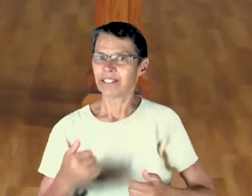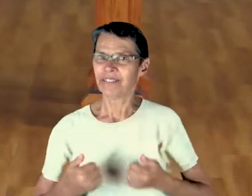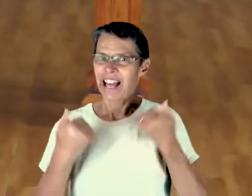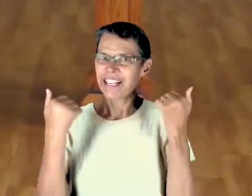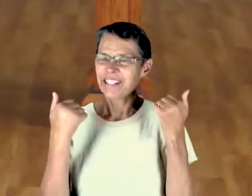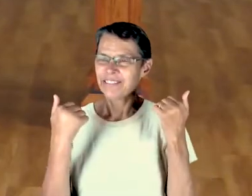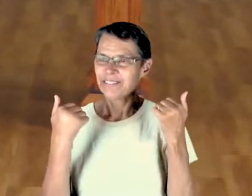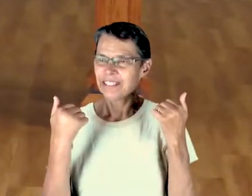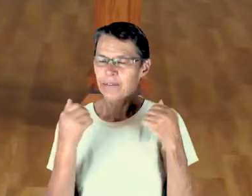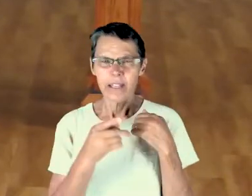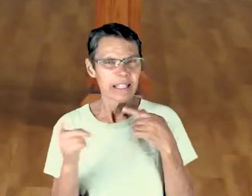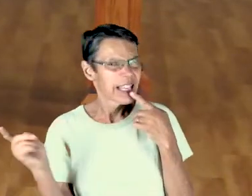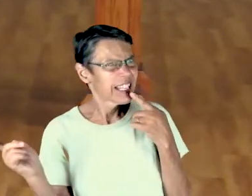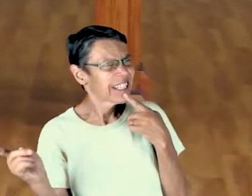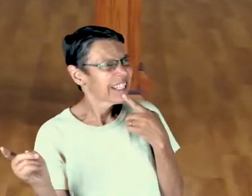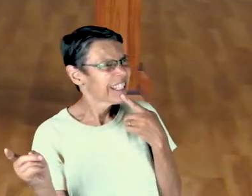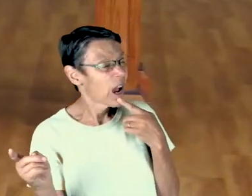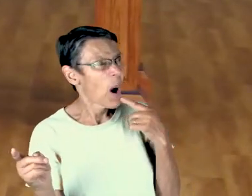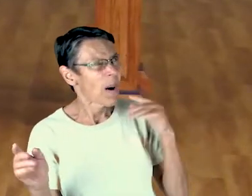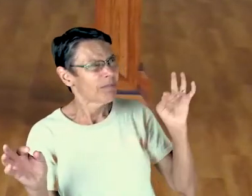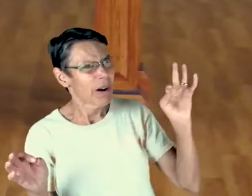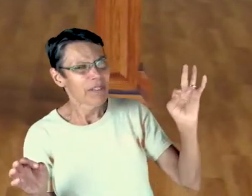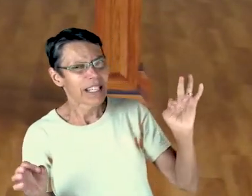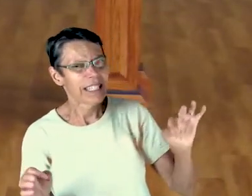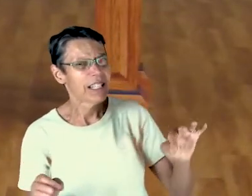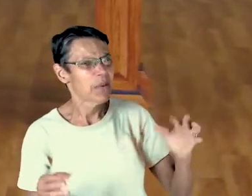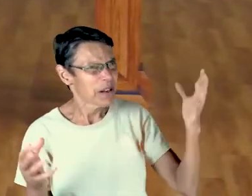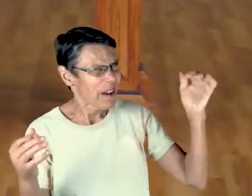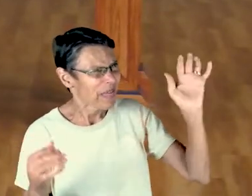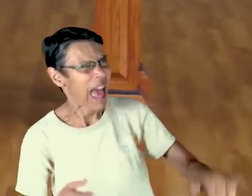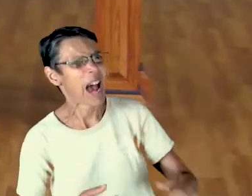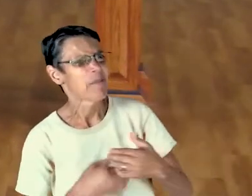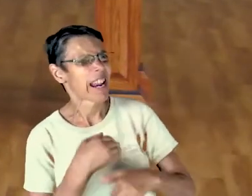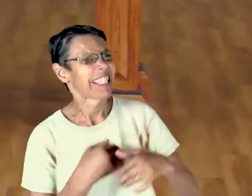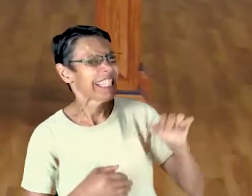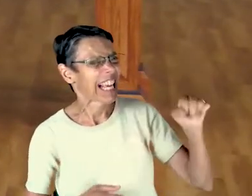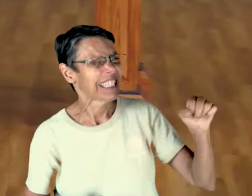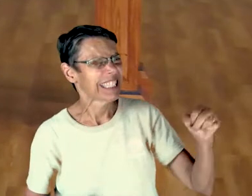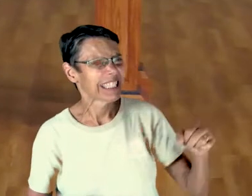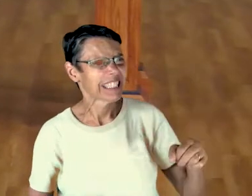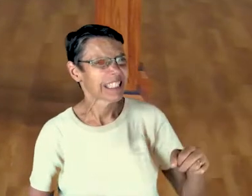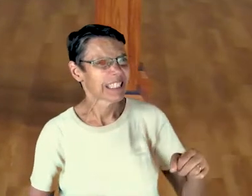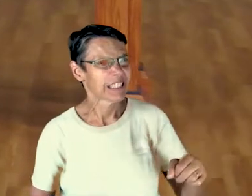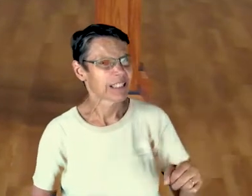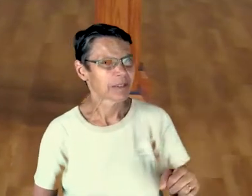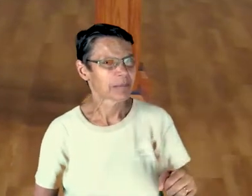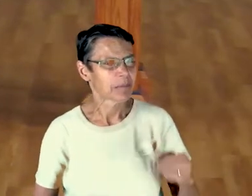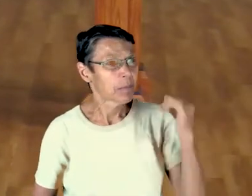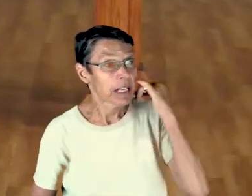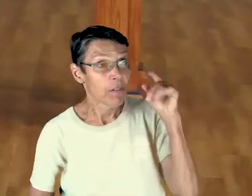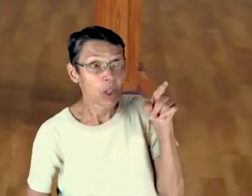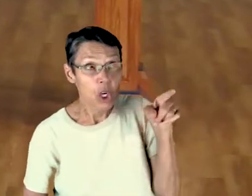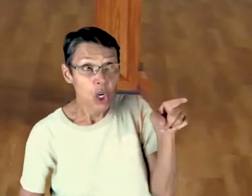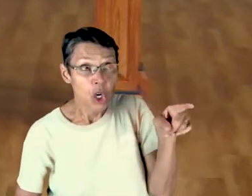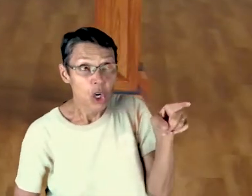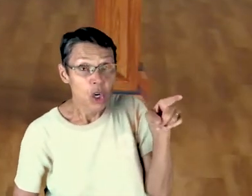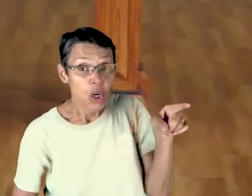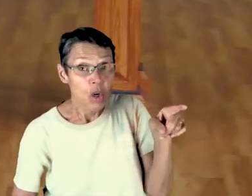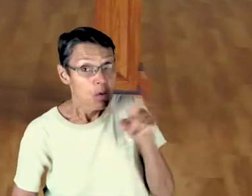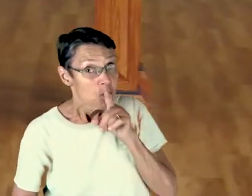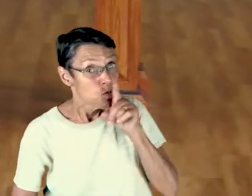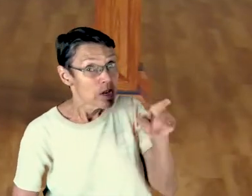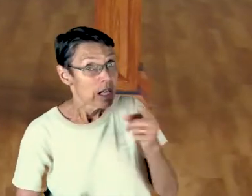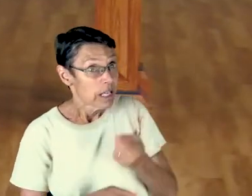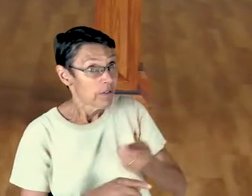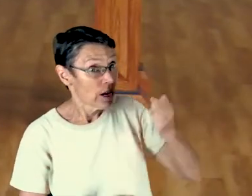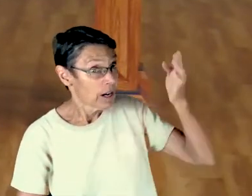And they say, that sounds great. We want that. But if you really are what you say you